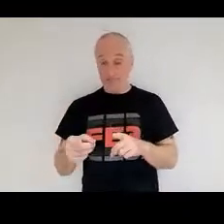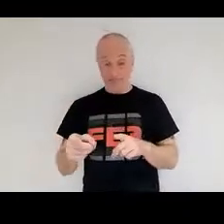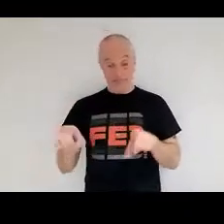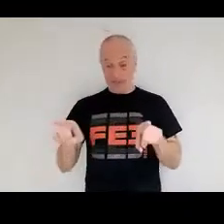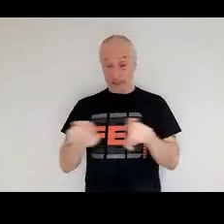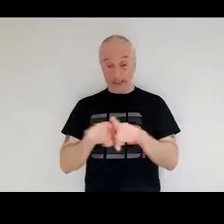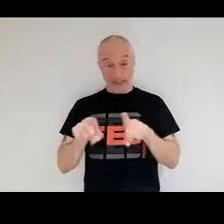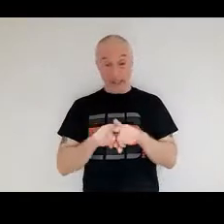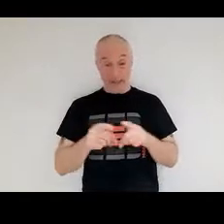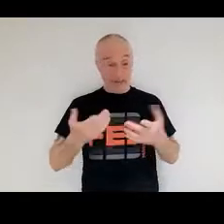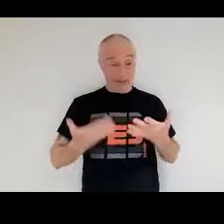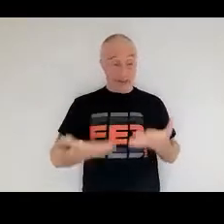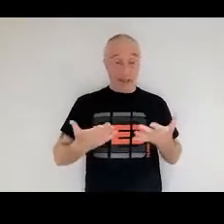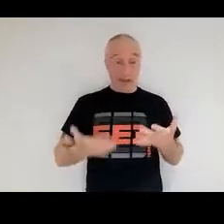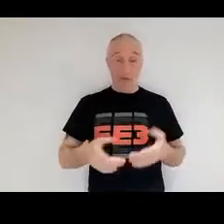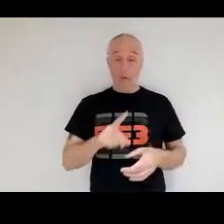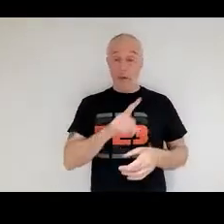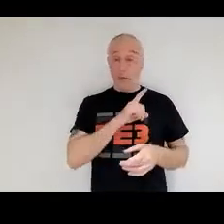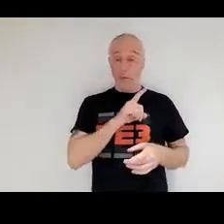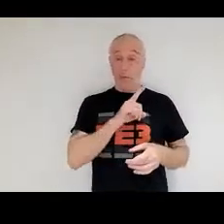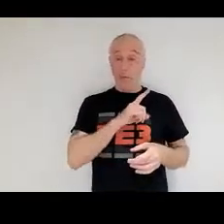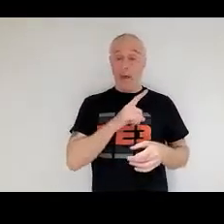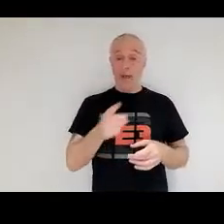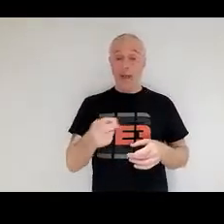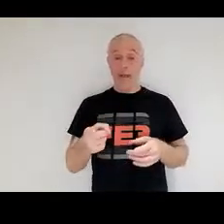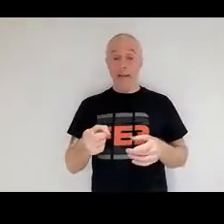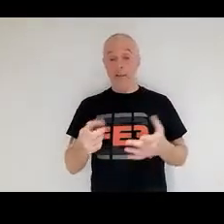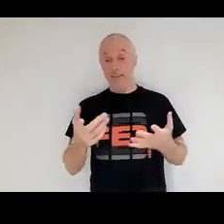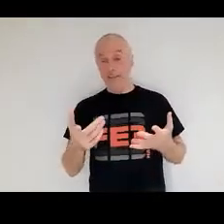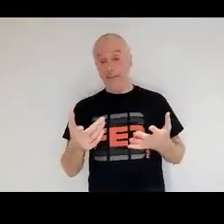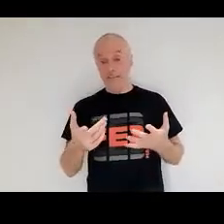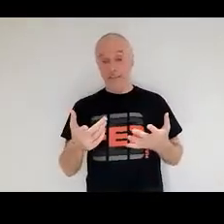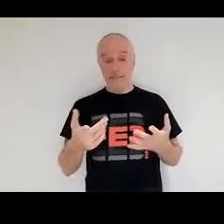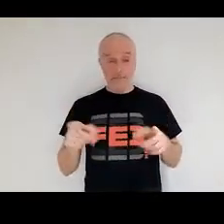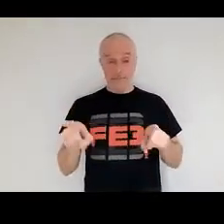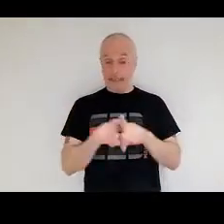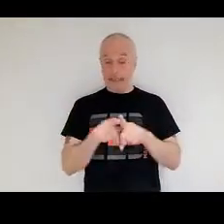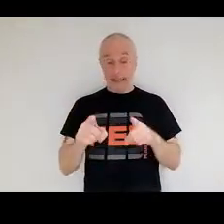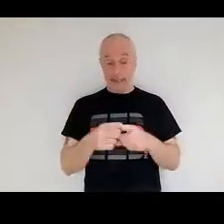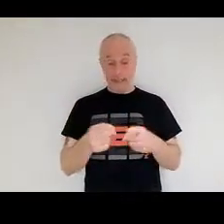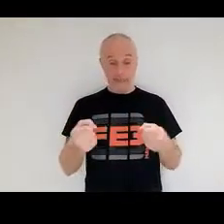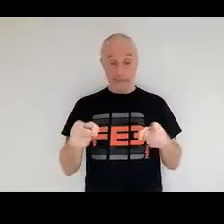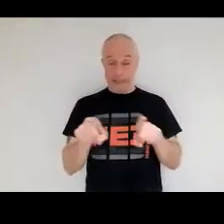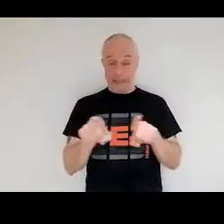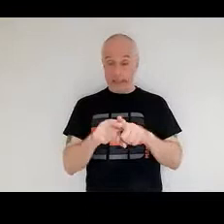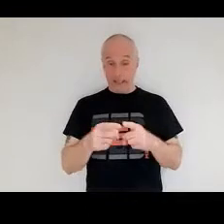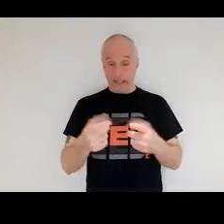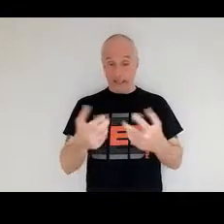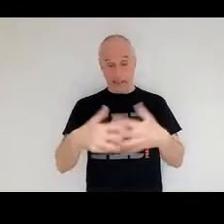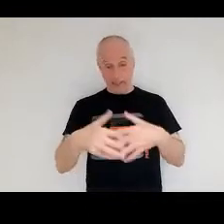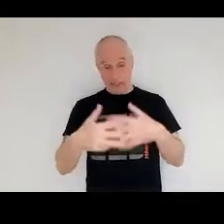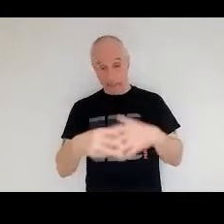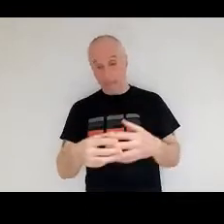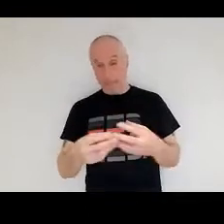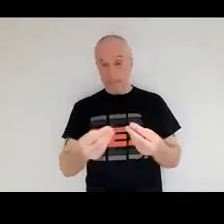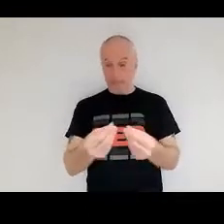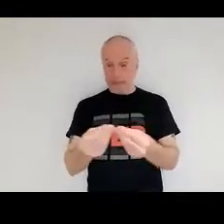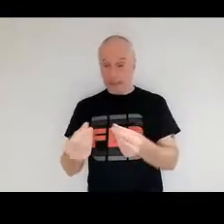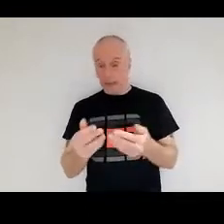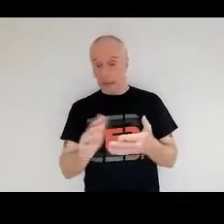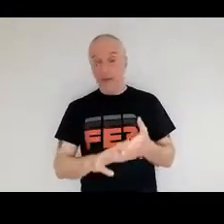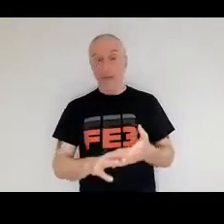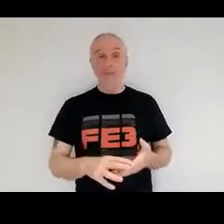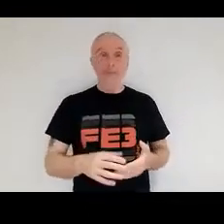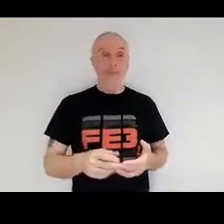same, because their mechanical properties are being degraded by the construction of the blend. So what that means in terms of a risk assessment is that